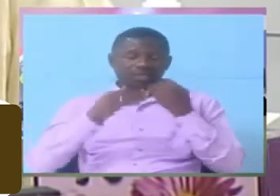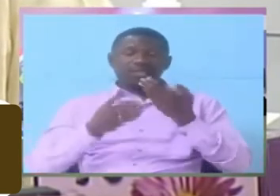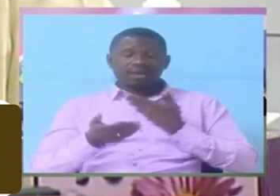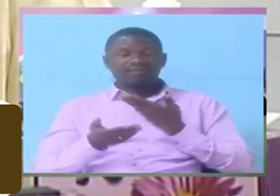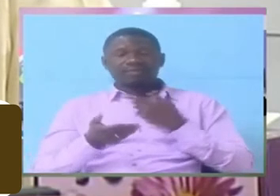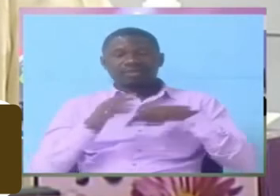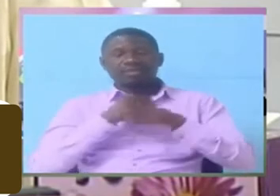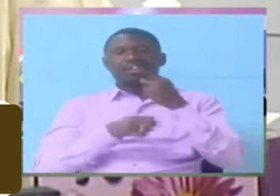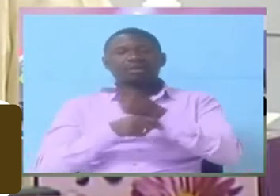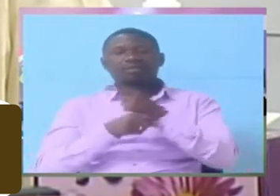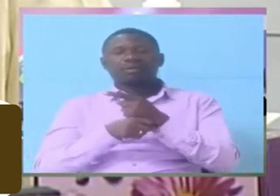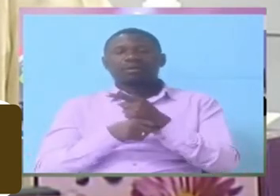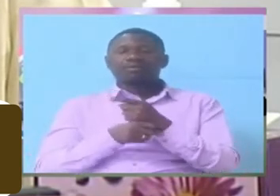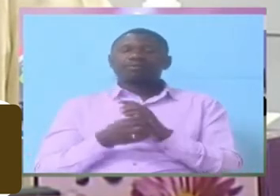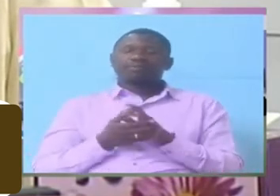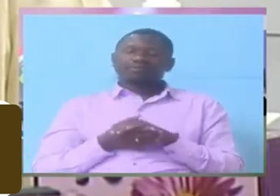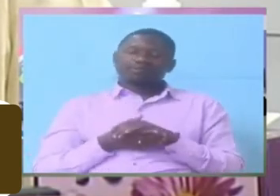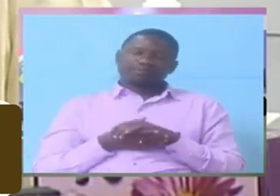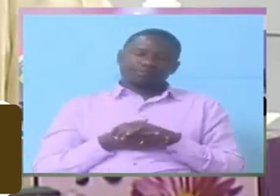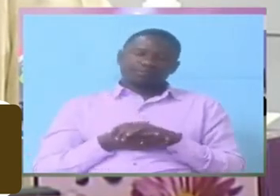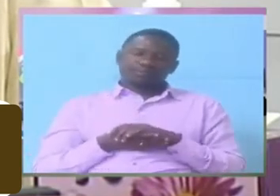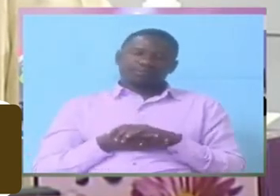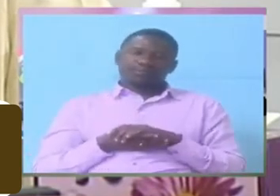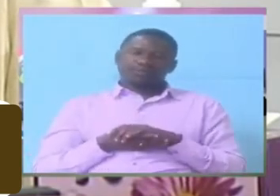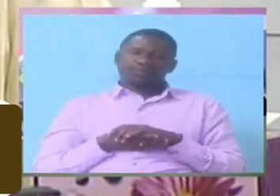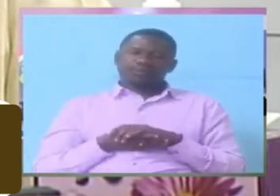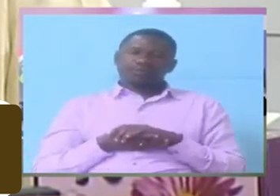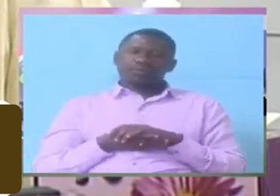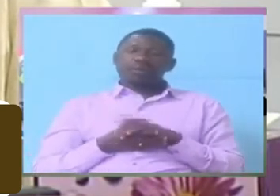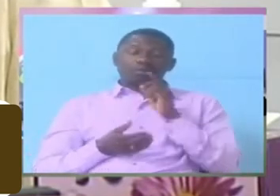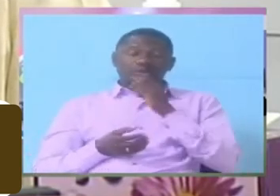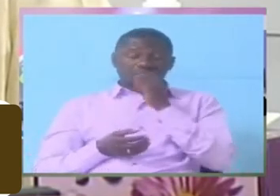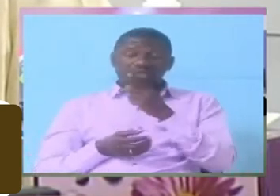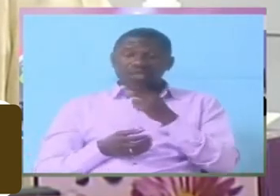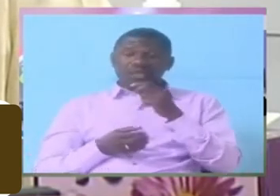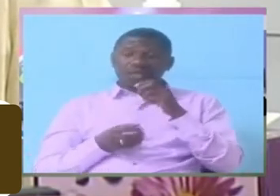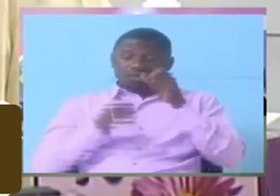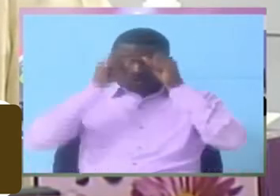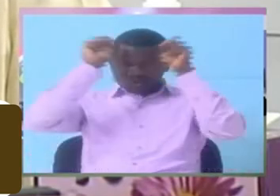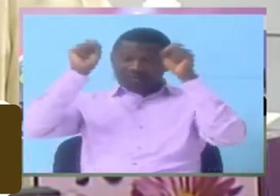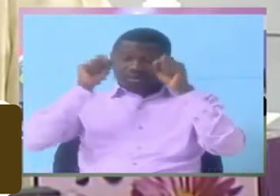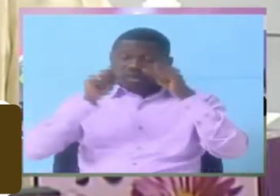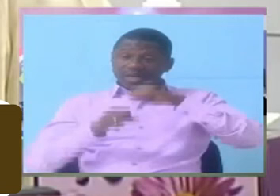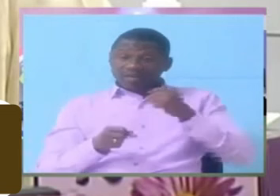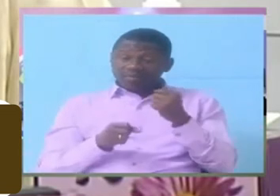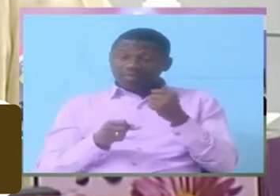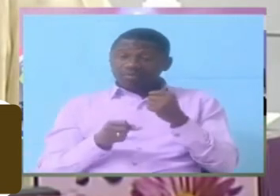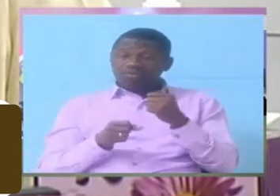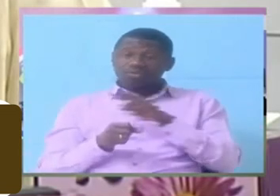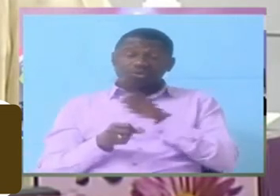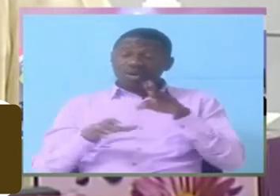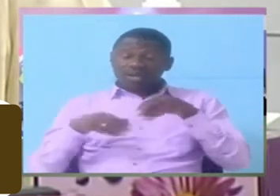lambota kala mangani mwe kwe gana luntam mo saifa jang. But kafo man sakunda ya so sole nung, mambo kala manu